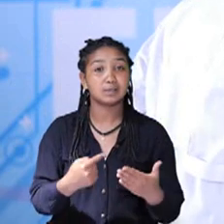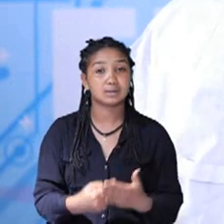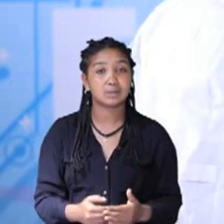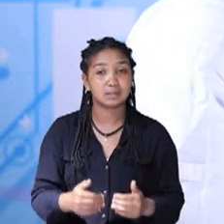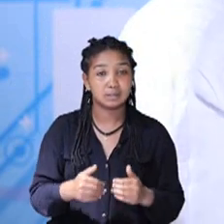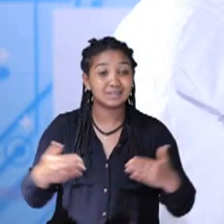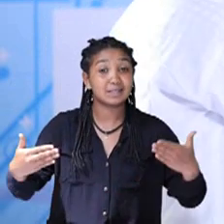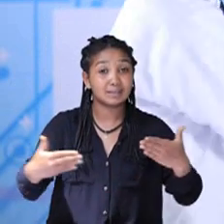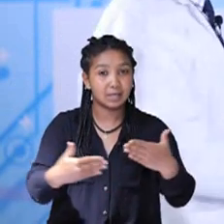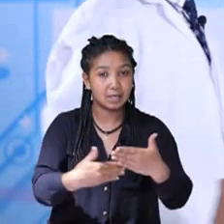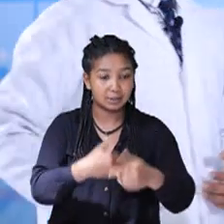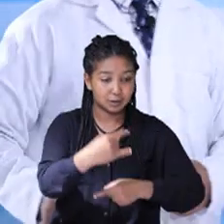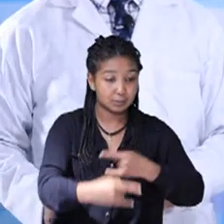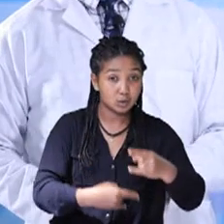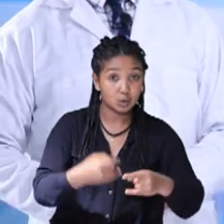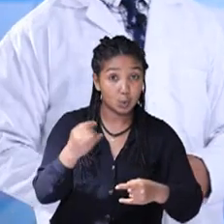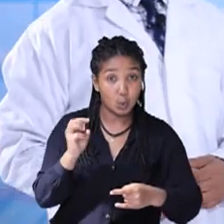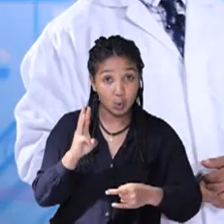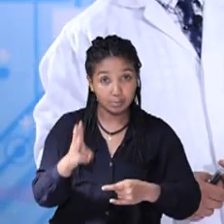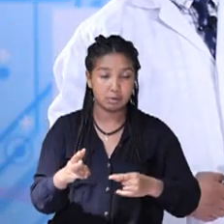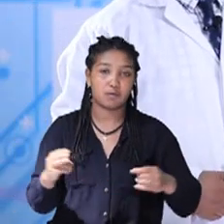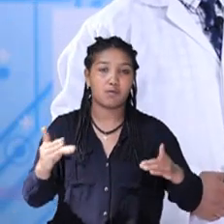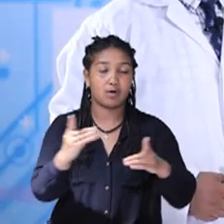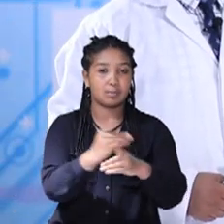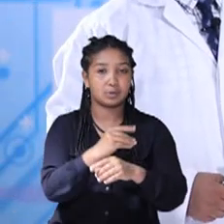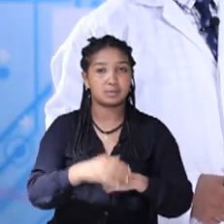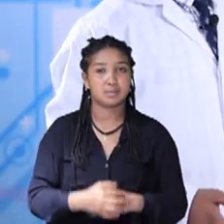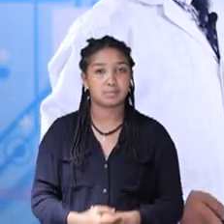distinct species will be formed.